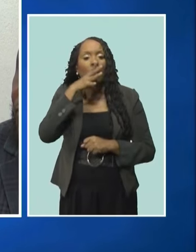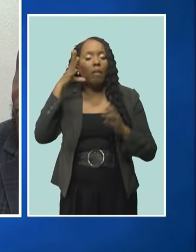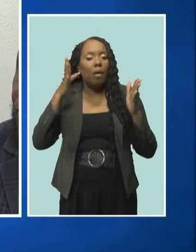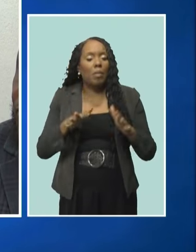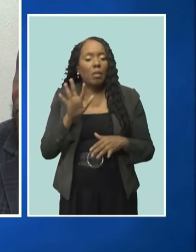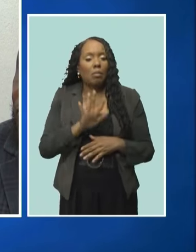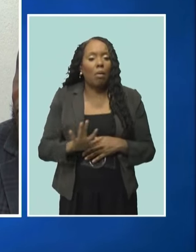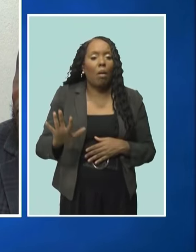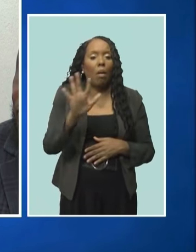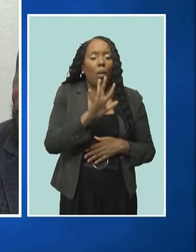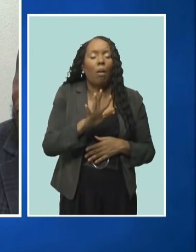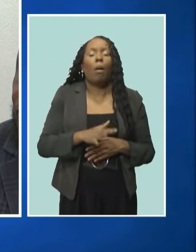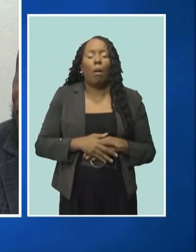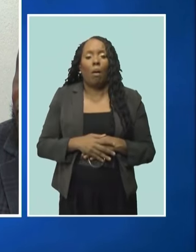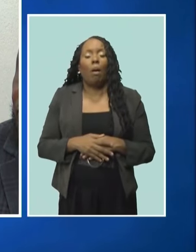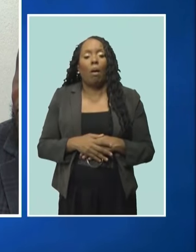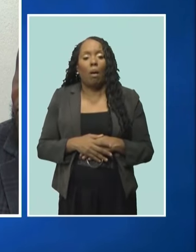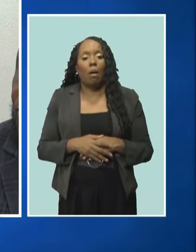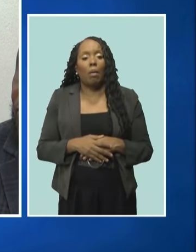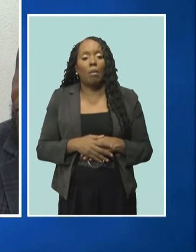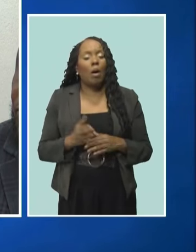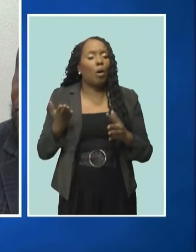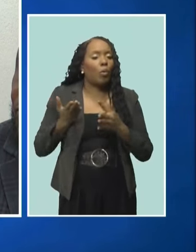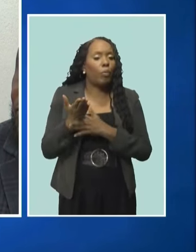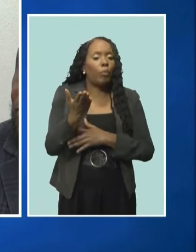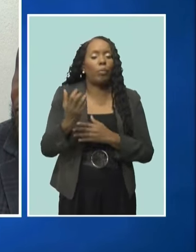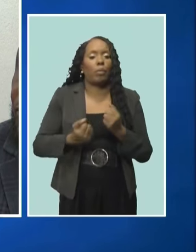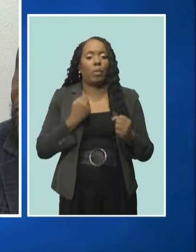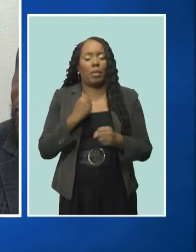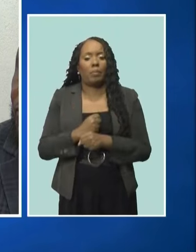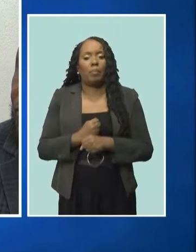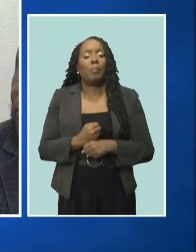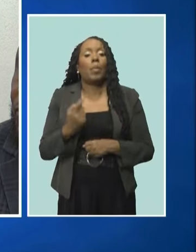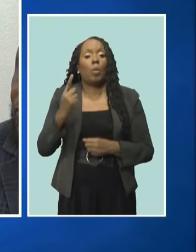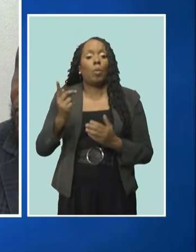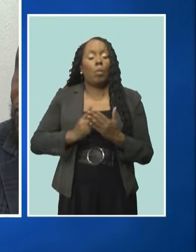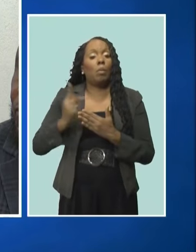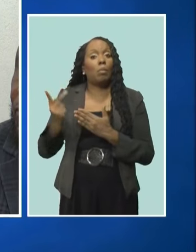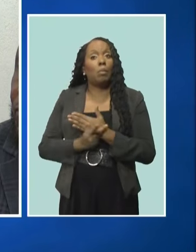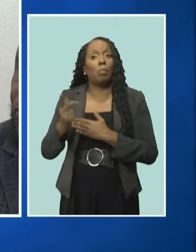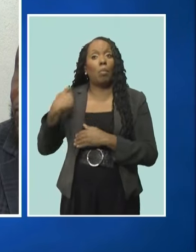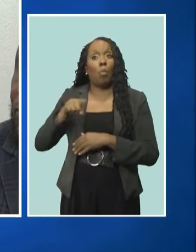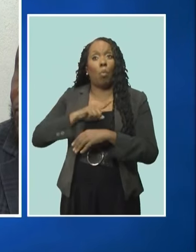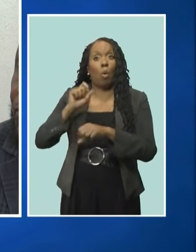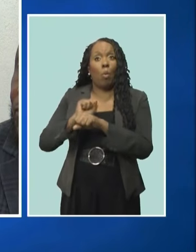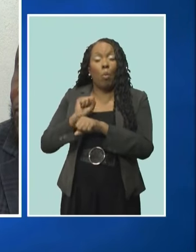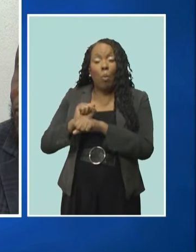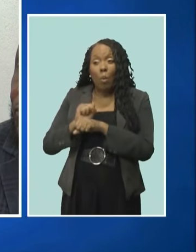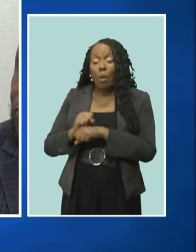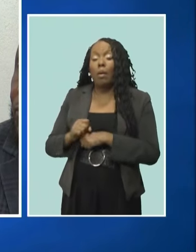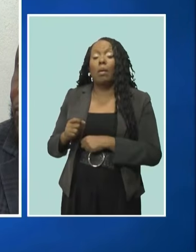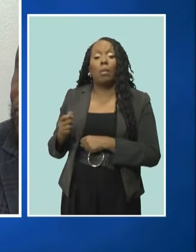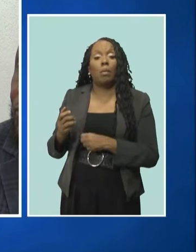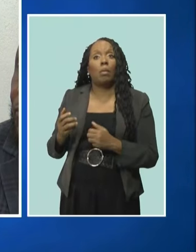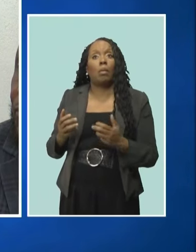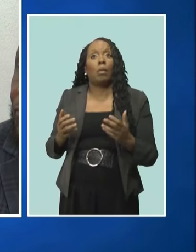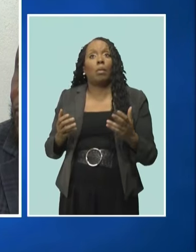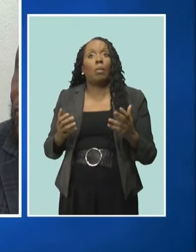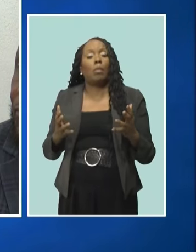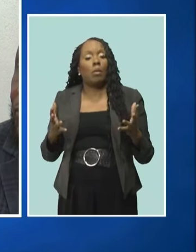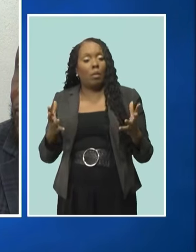year. So one of the programs that we have been working on in the past, Minister, is the introduction of